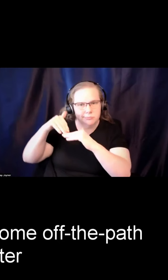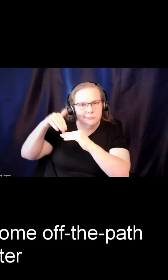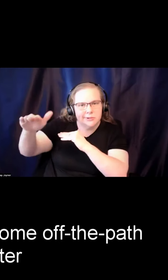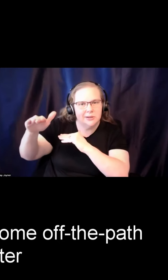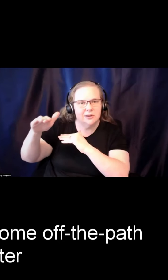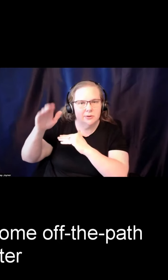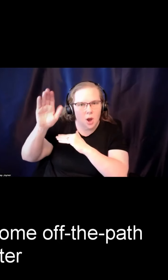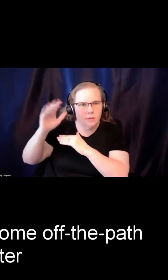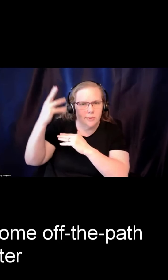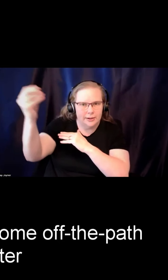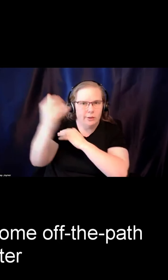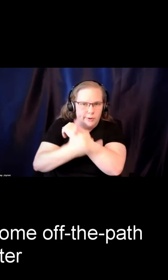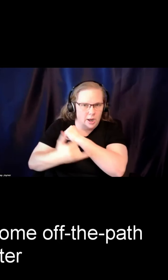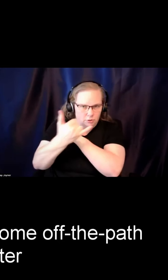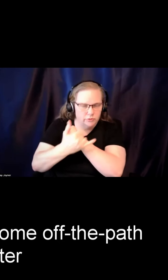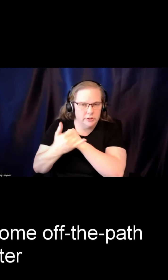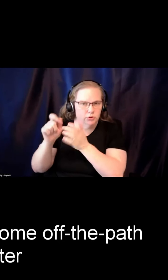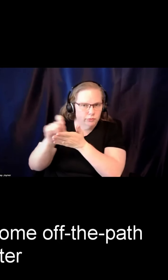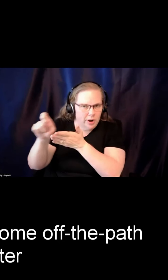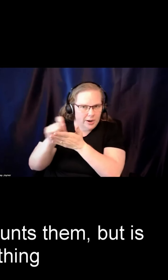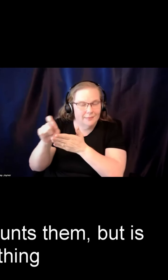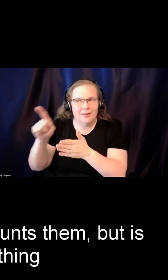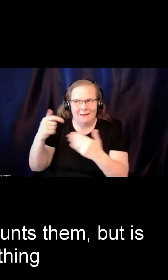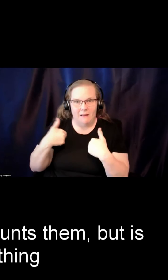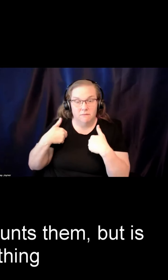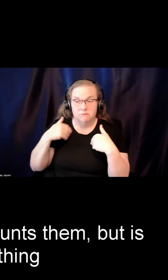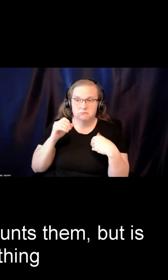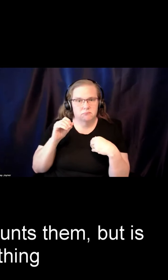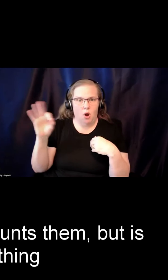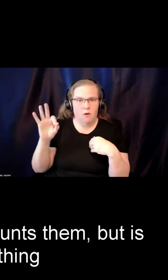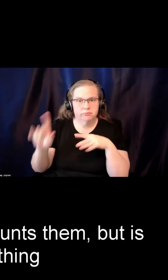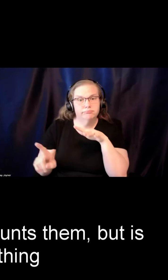have some off the path encounter with someone